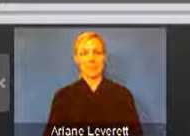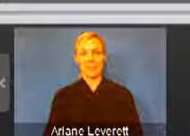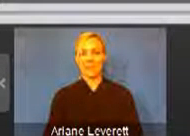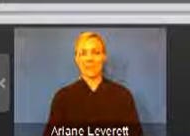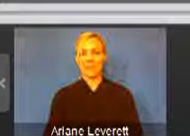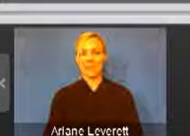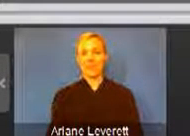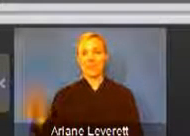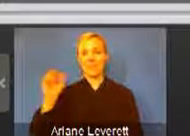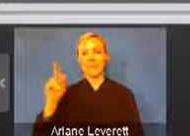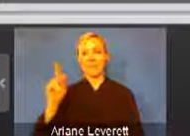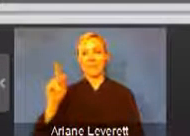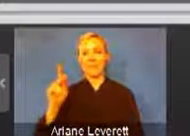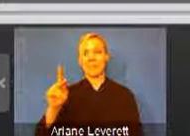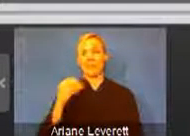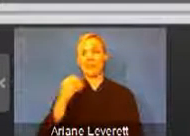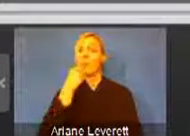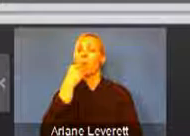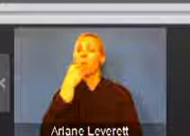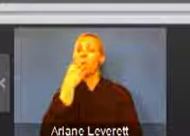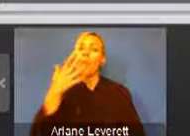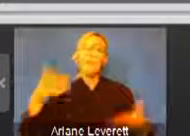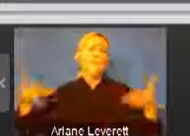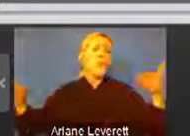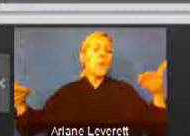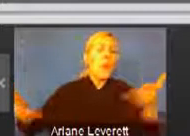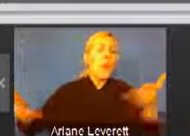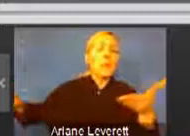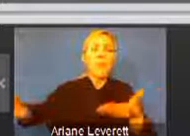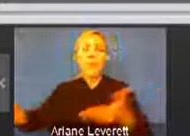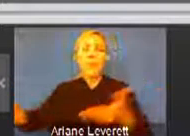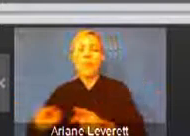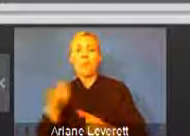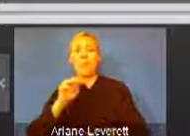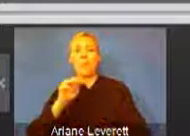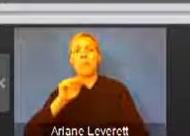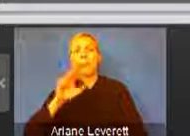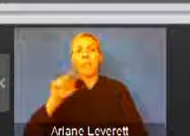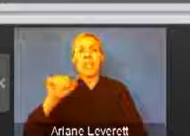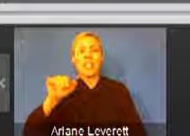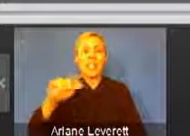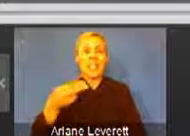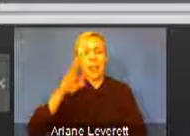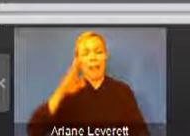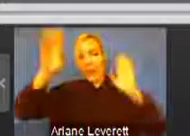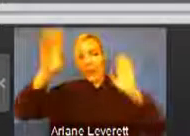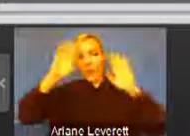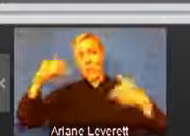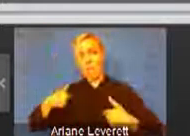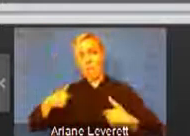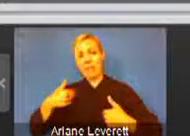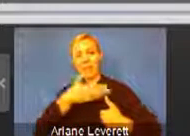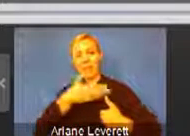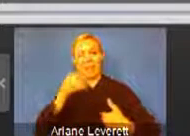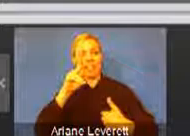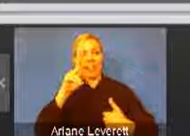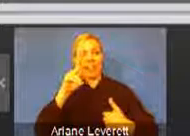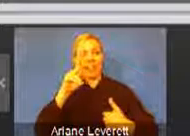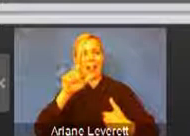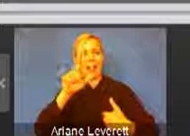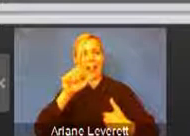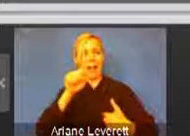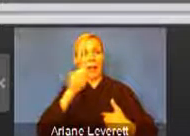Okay, a warm welcome to everybody from Munich, and greetings from me and Klaus into the world.